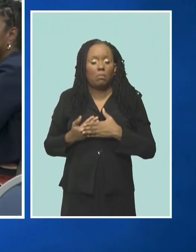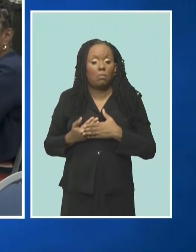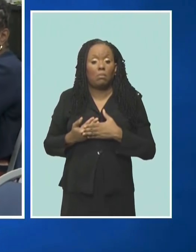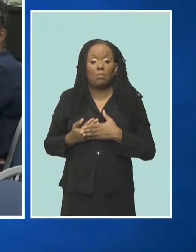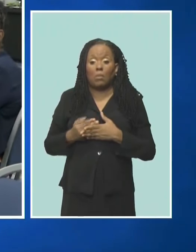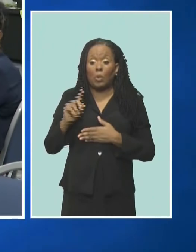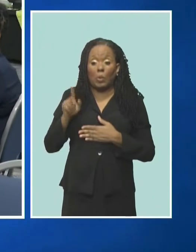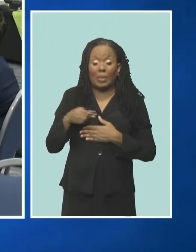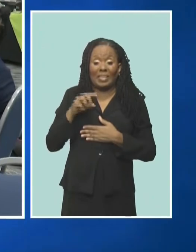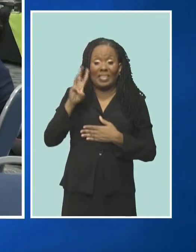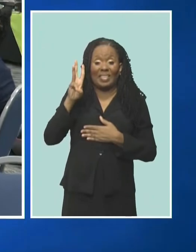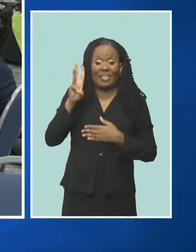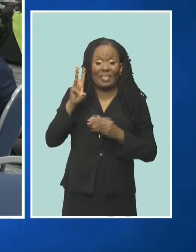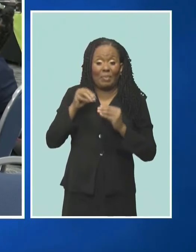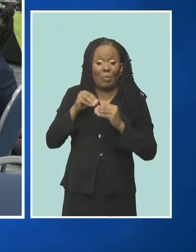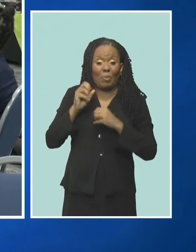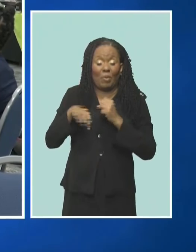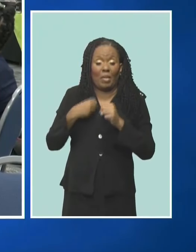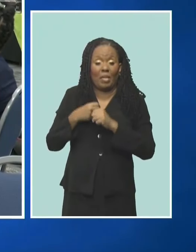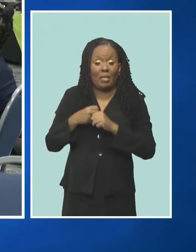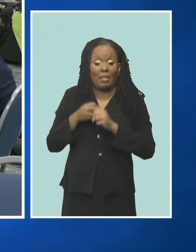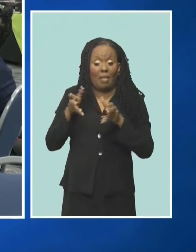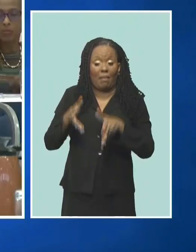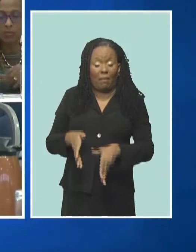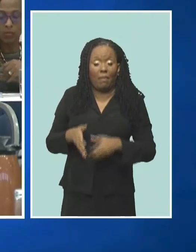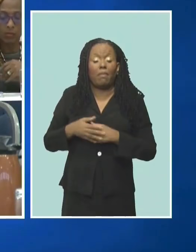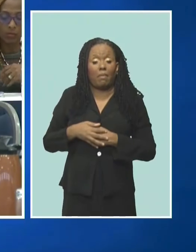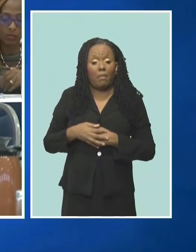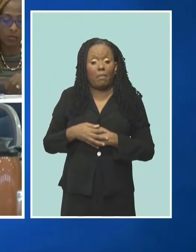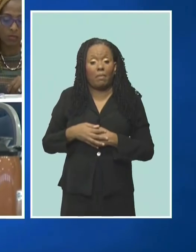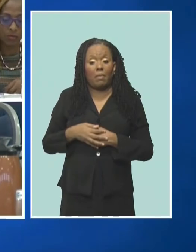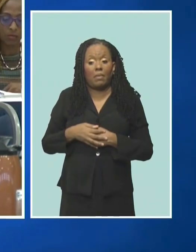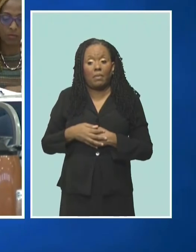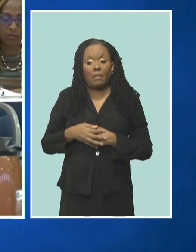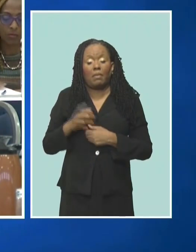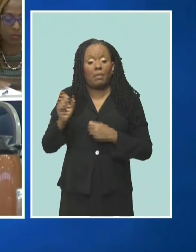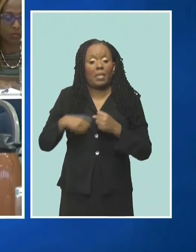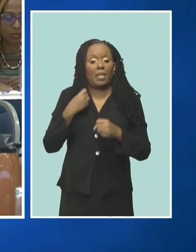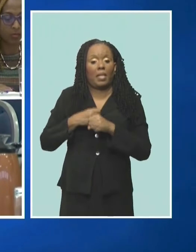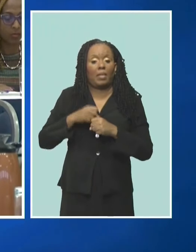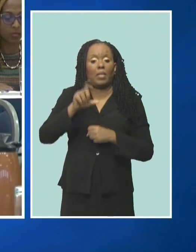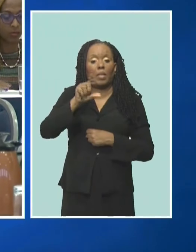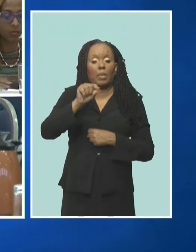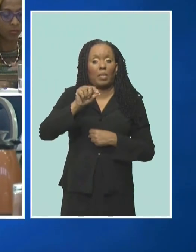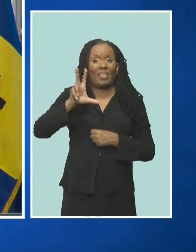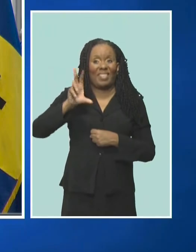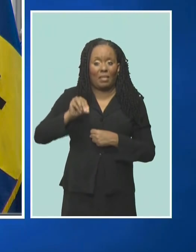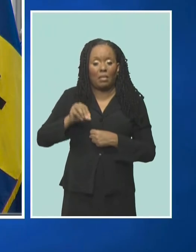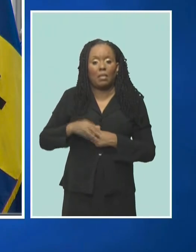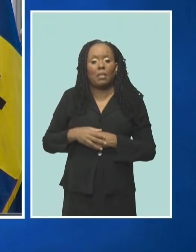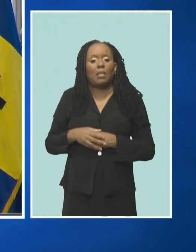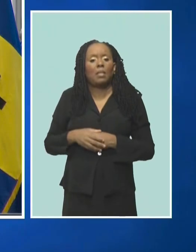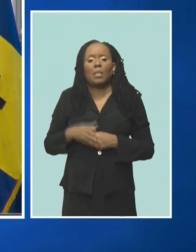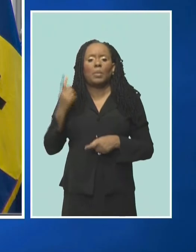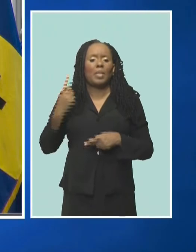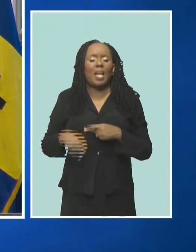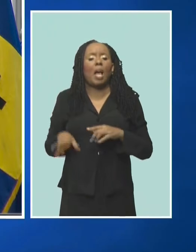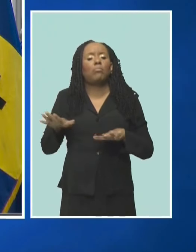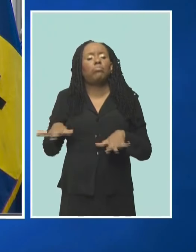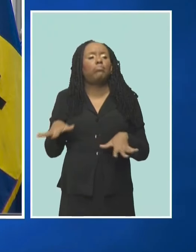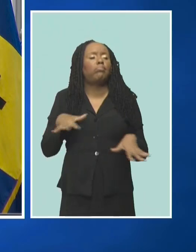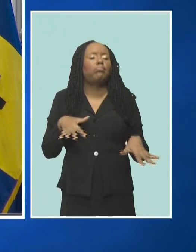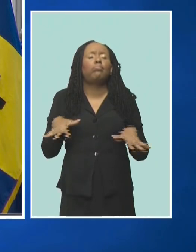triple our efforts in ensuring that we can treat to this. So therefore, complacency among stakeholders has to